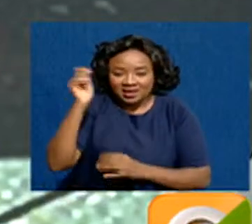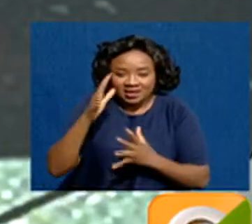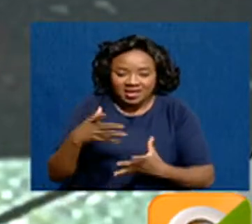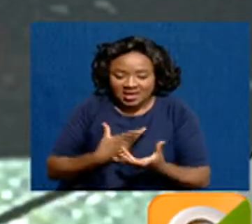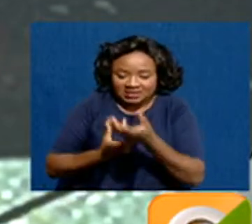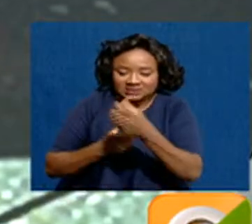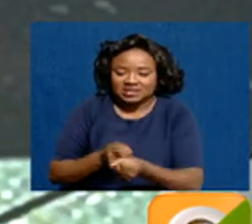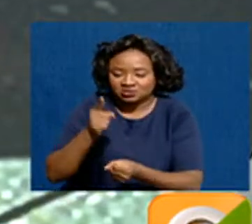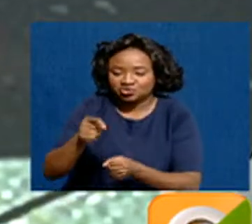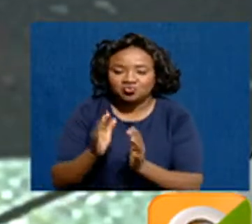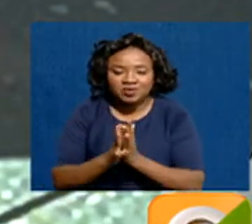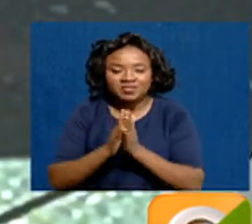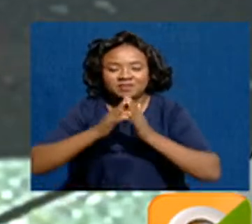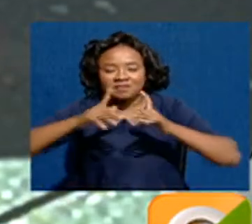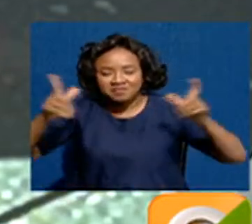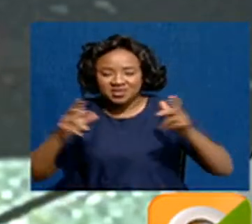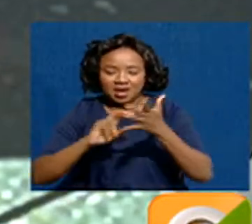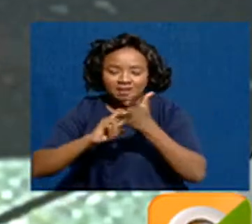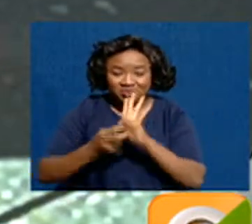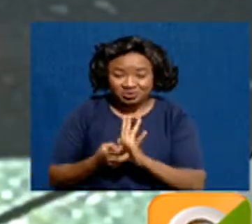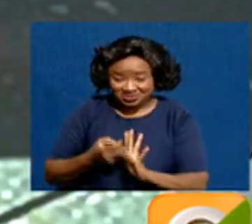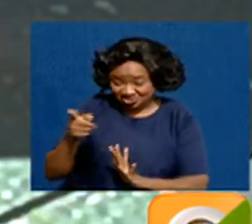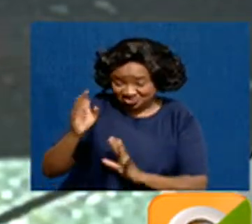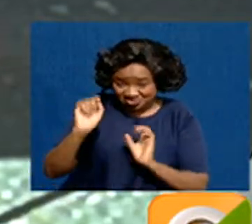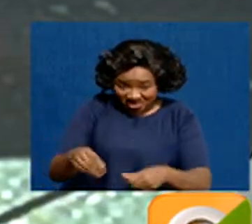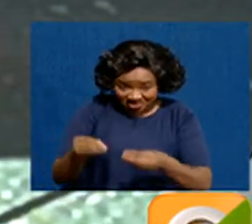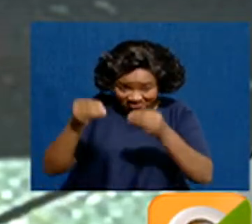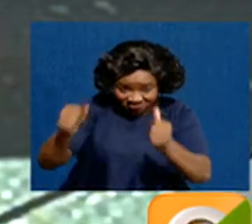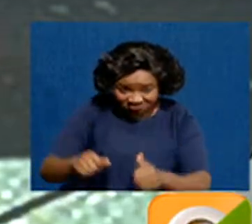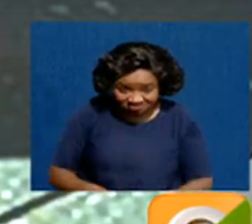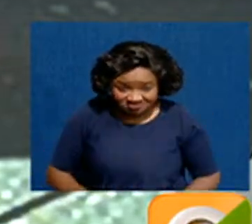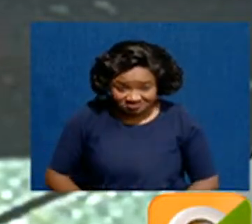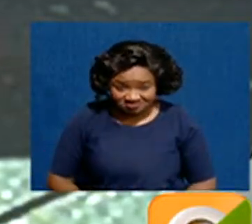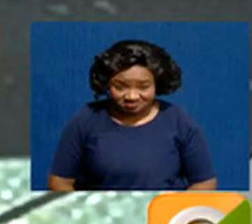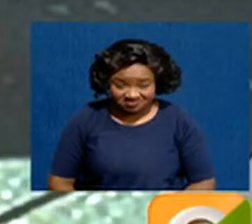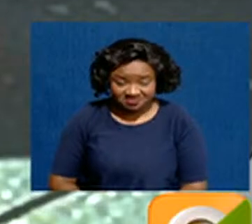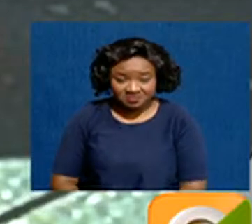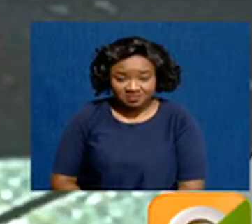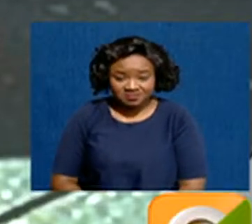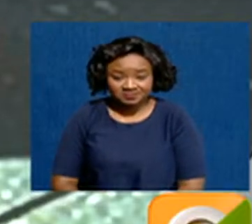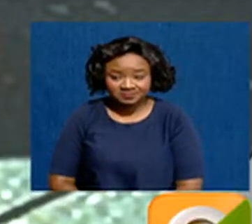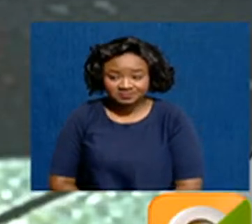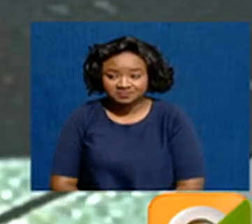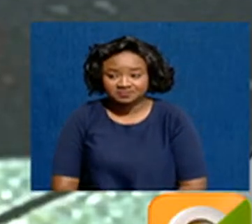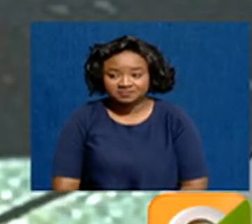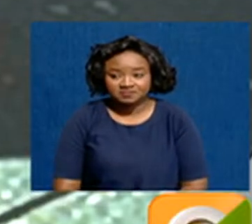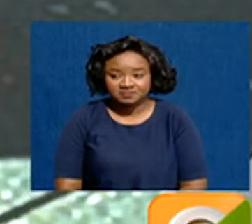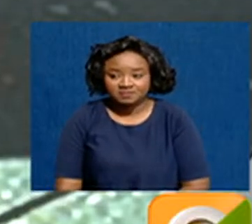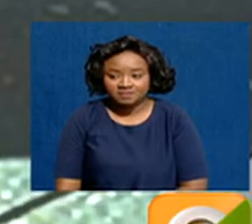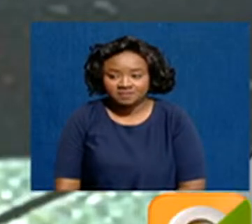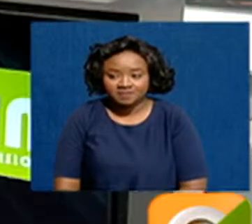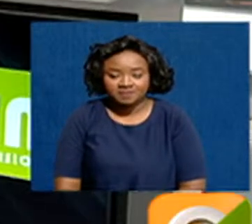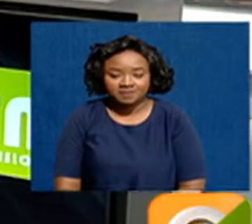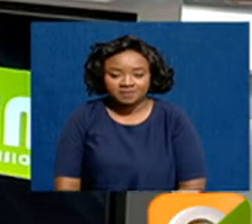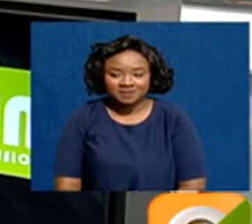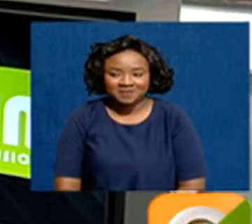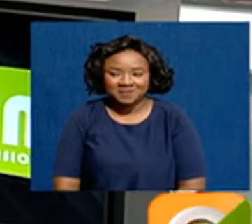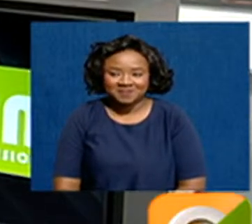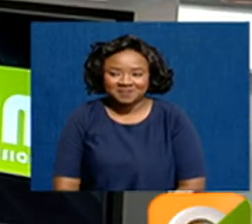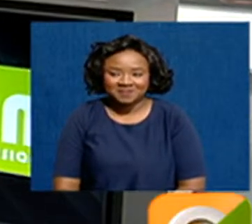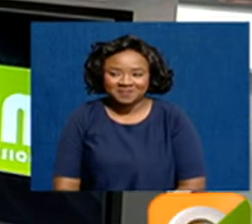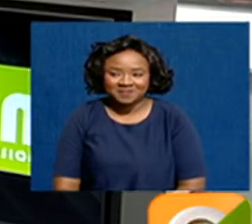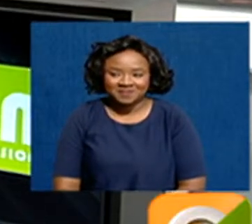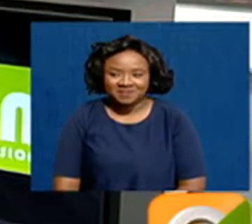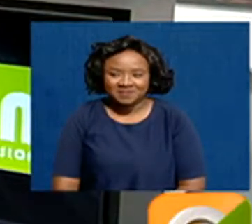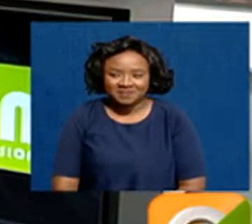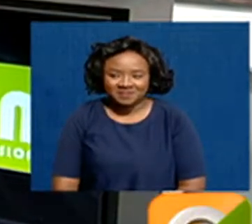issues and the bigger projects, that is something you're able to do to greater satisfaction? I don't know what part of the story